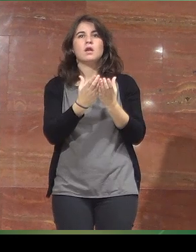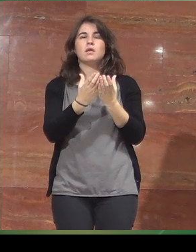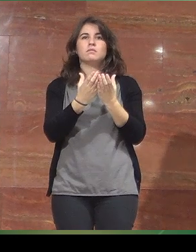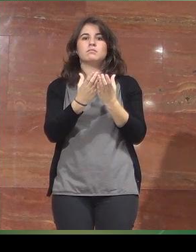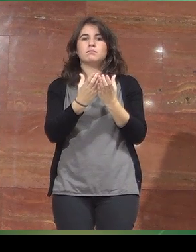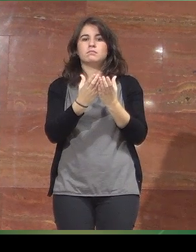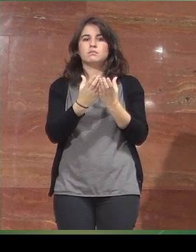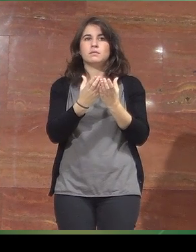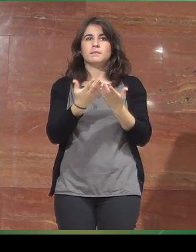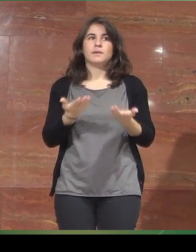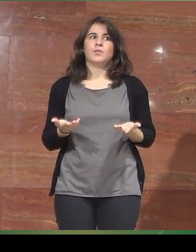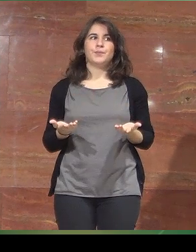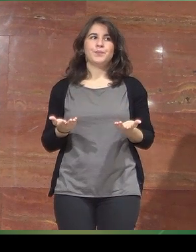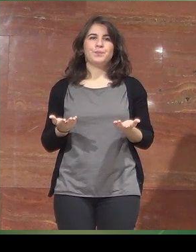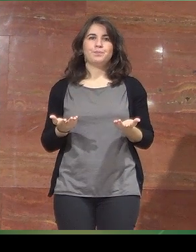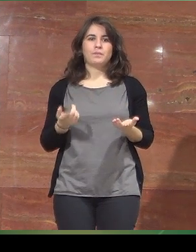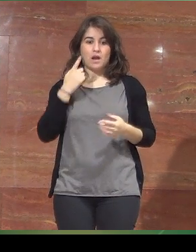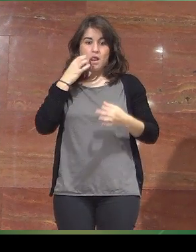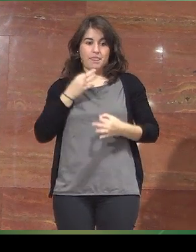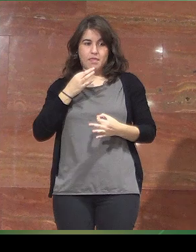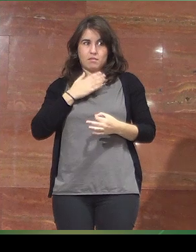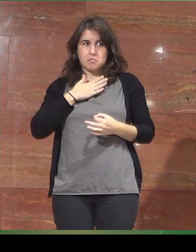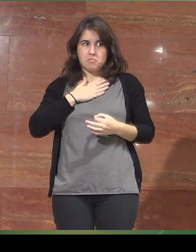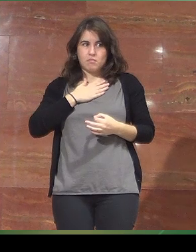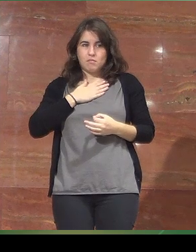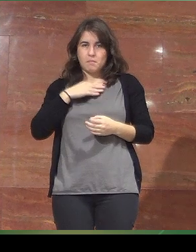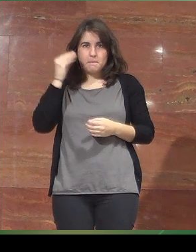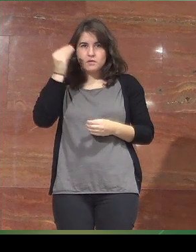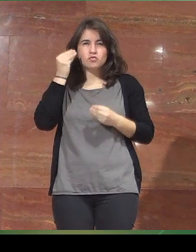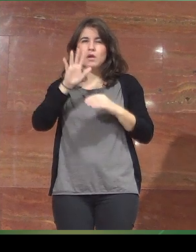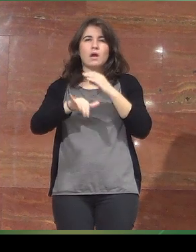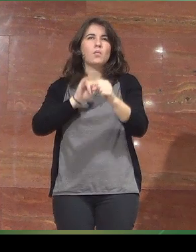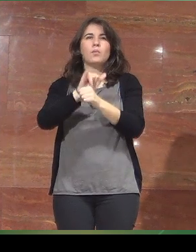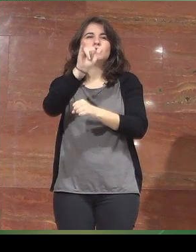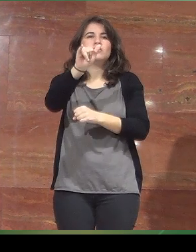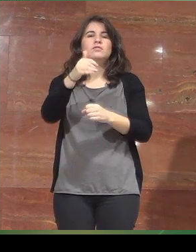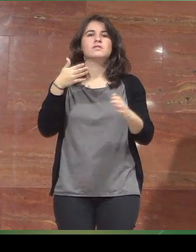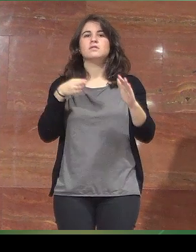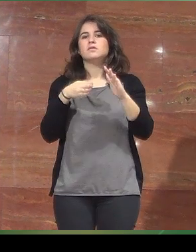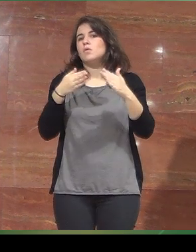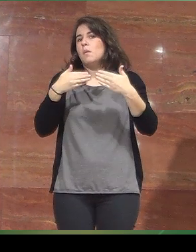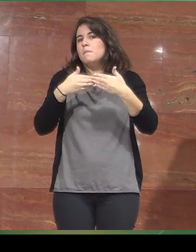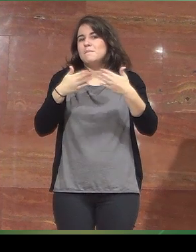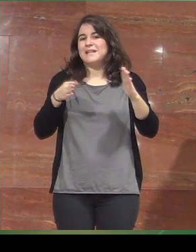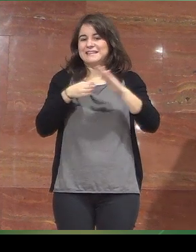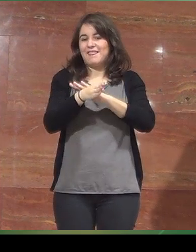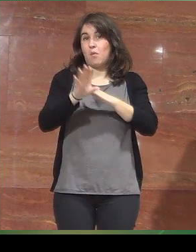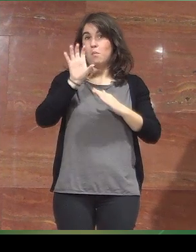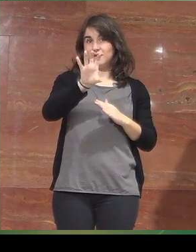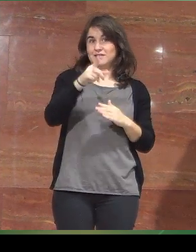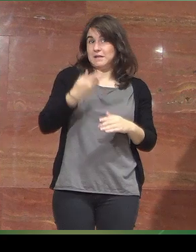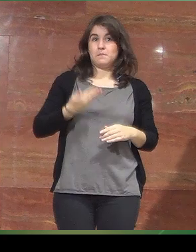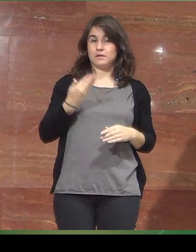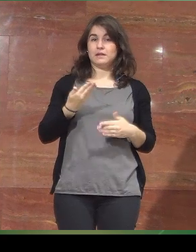country. It's a very, very important entrance of a country. So it's the identity, is a part of the identity of a